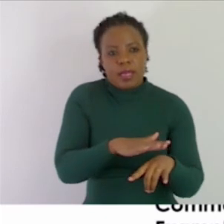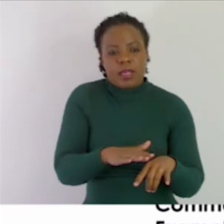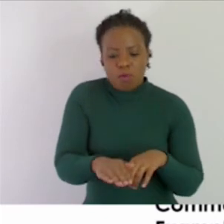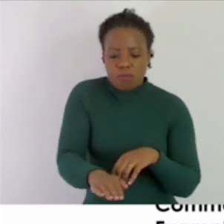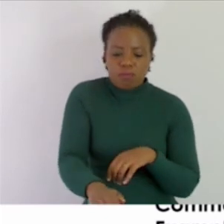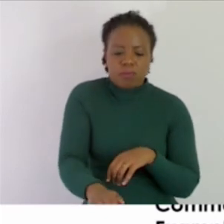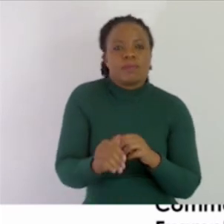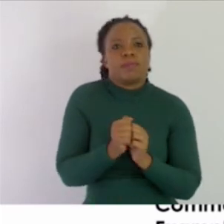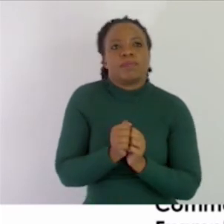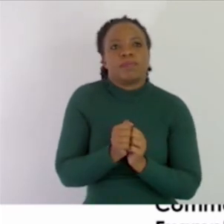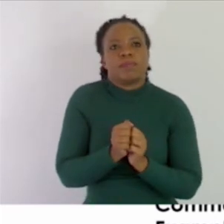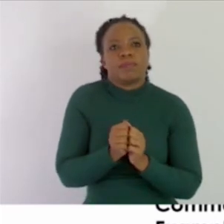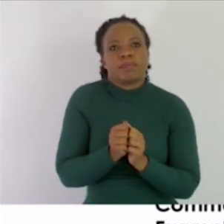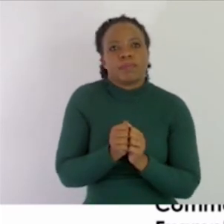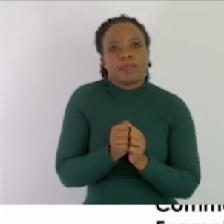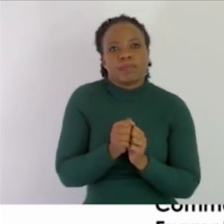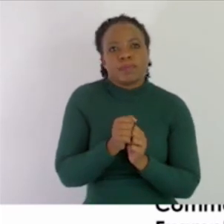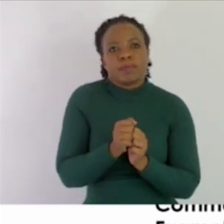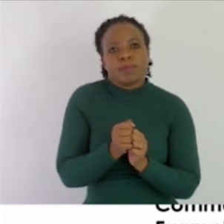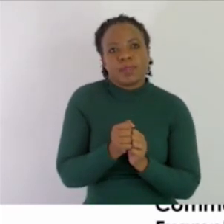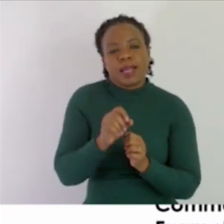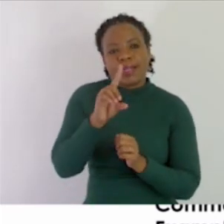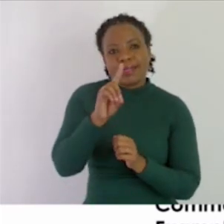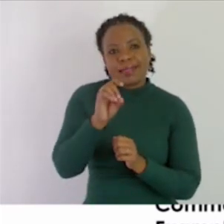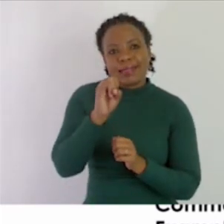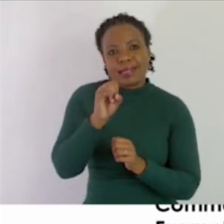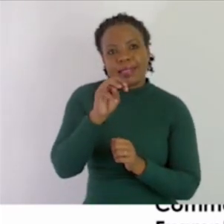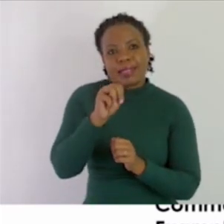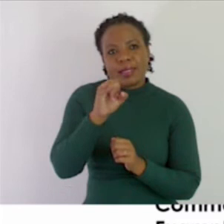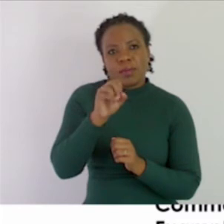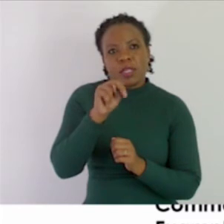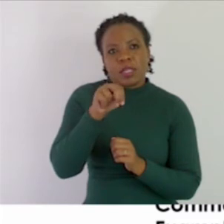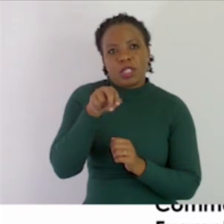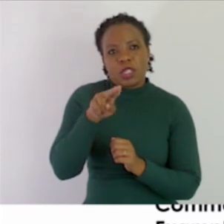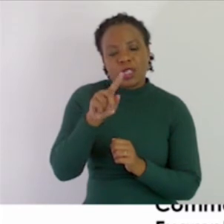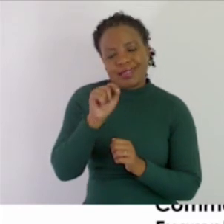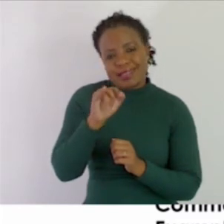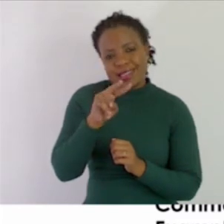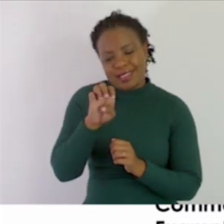are called diminutive nouns.